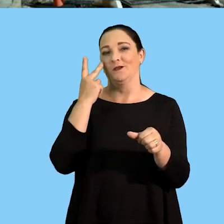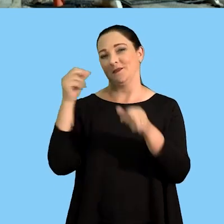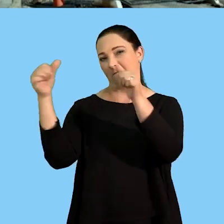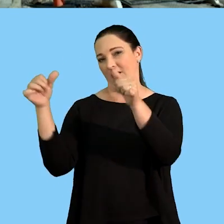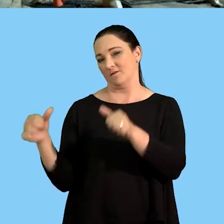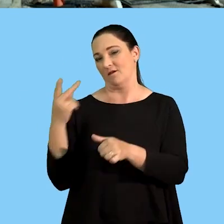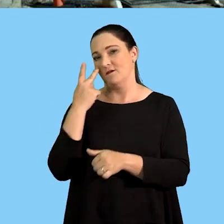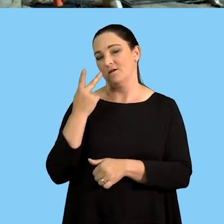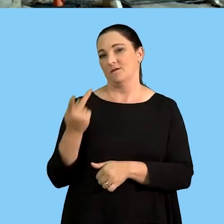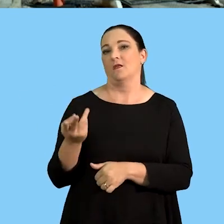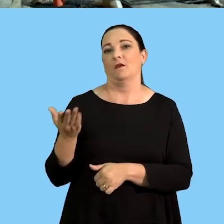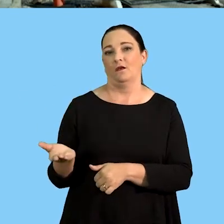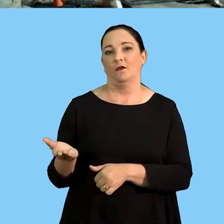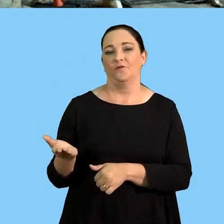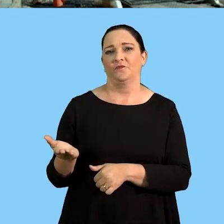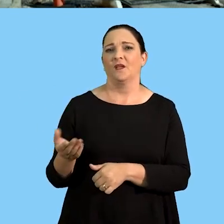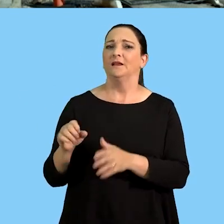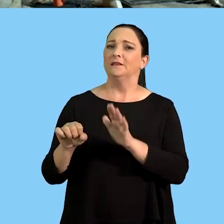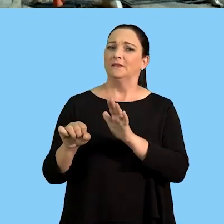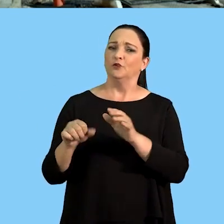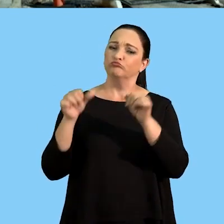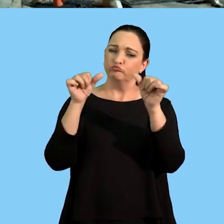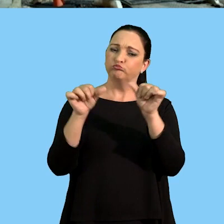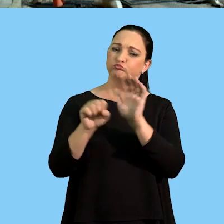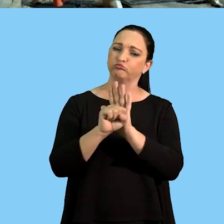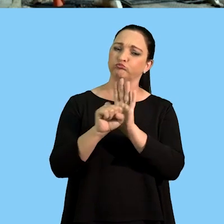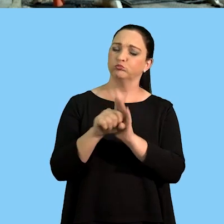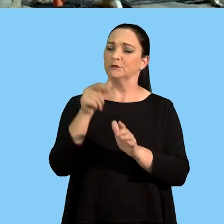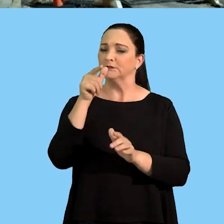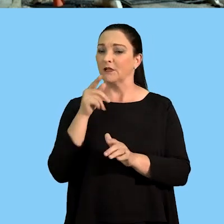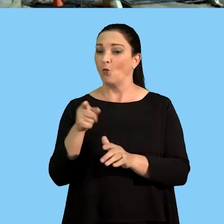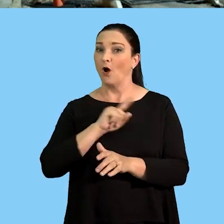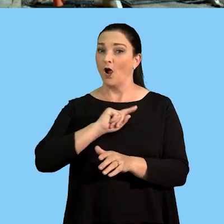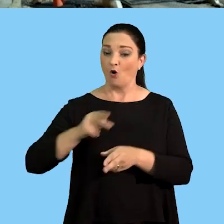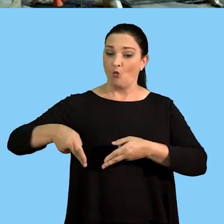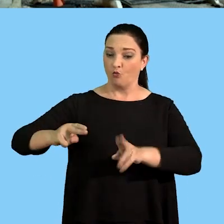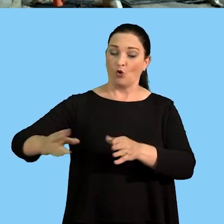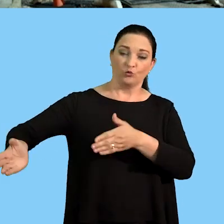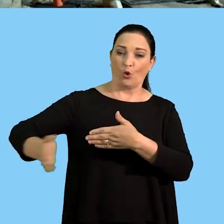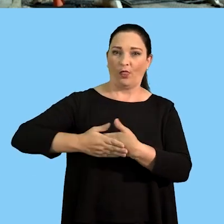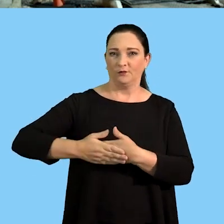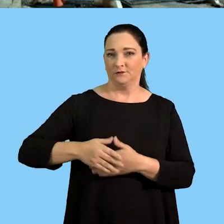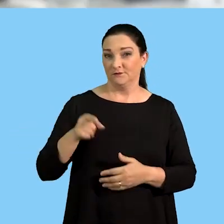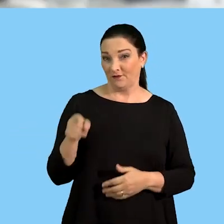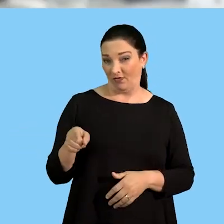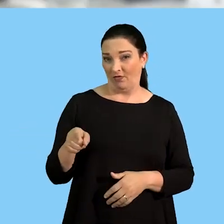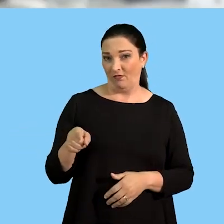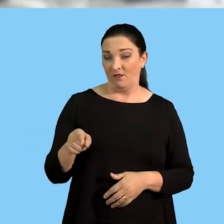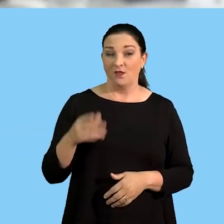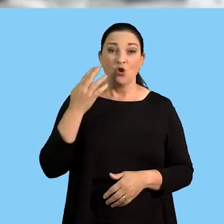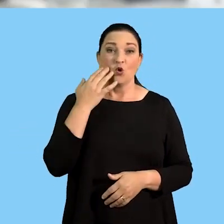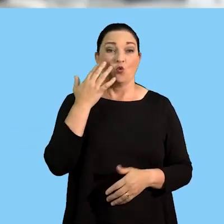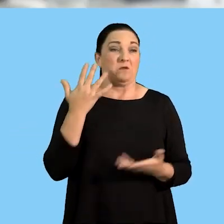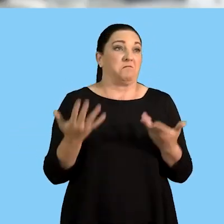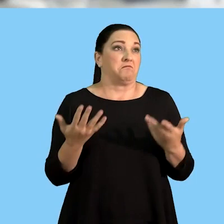picture here, we can see that there are signs that are telling us that a road is closed. So as